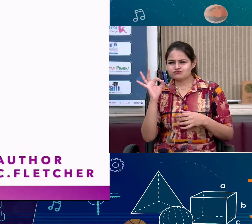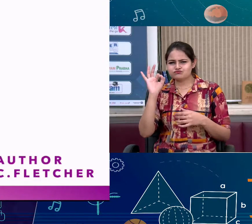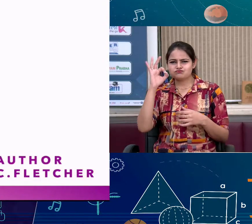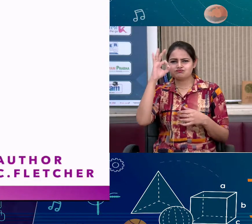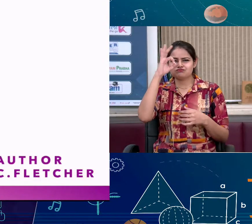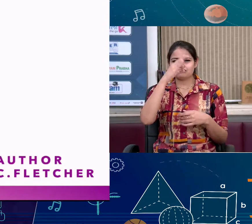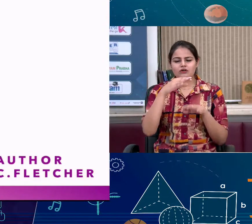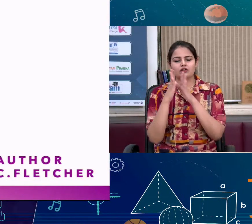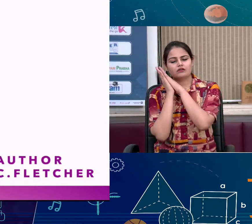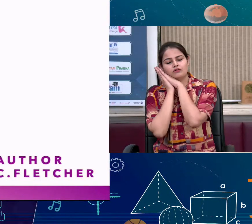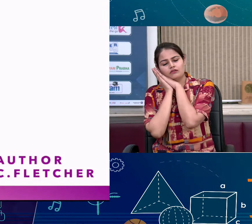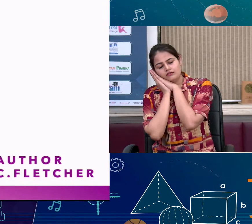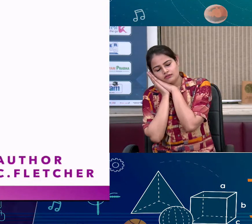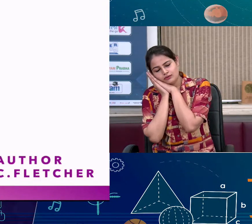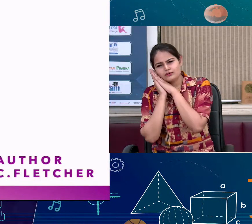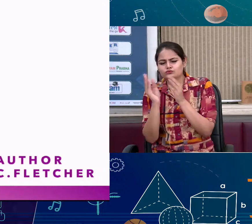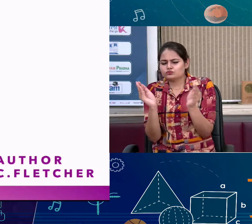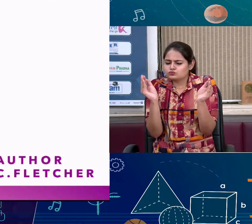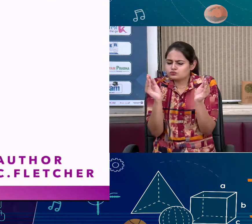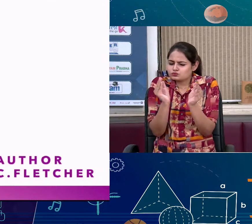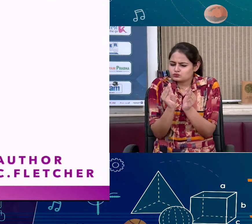head, tiniest.